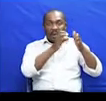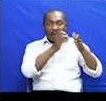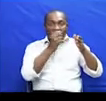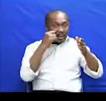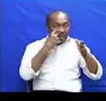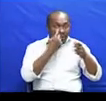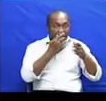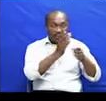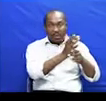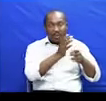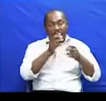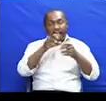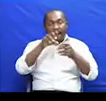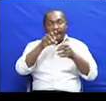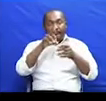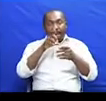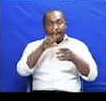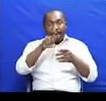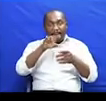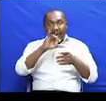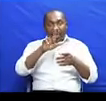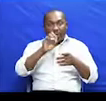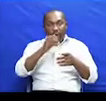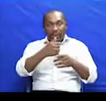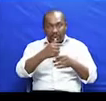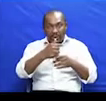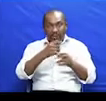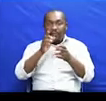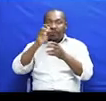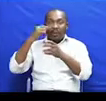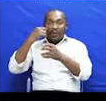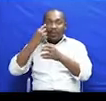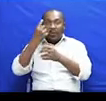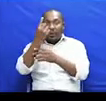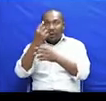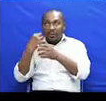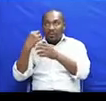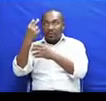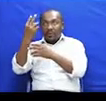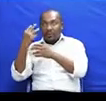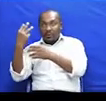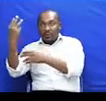experiment 1, experiment 2, and the last it is experiment 3.